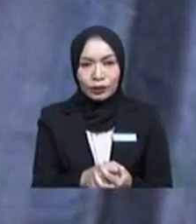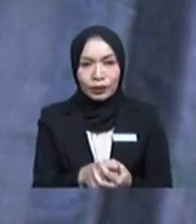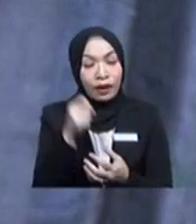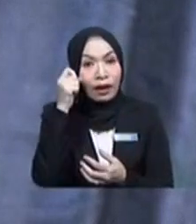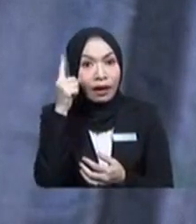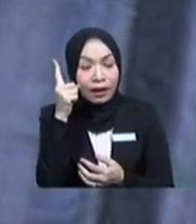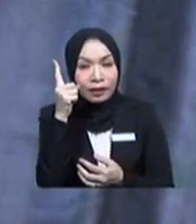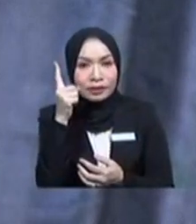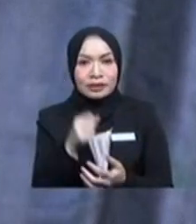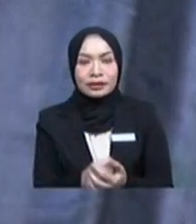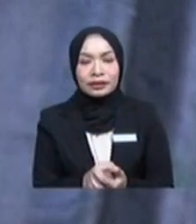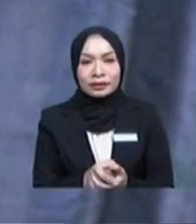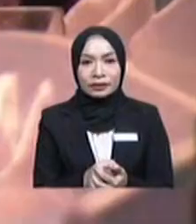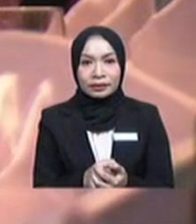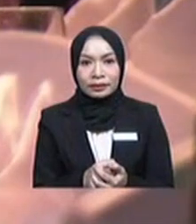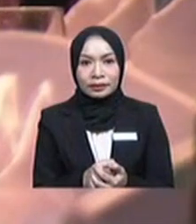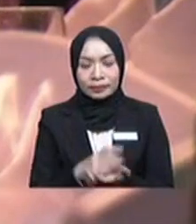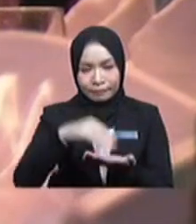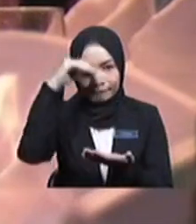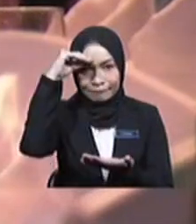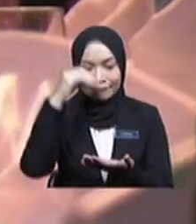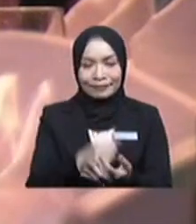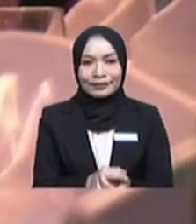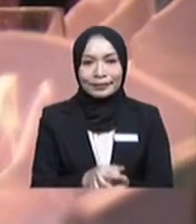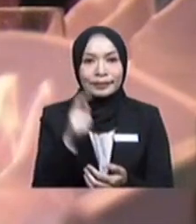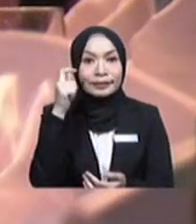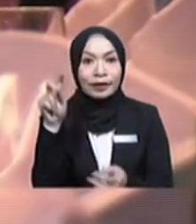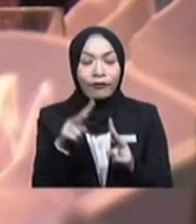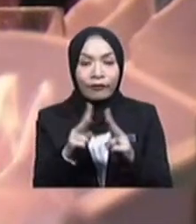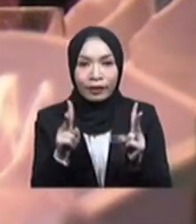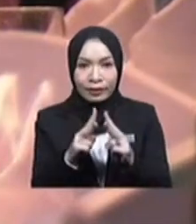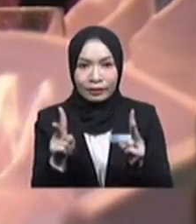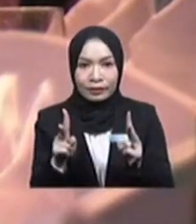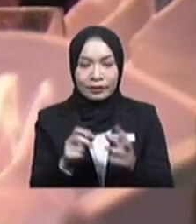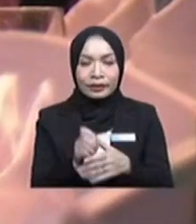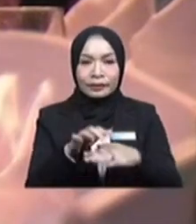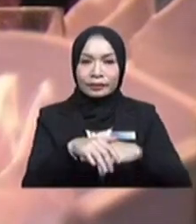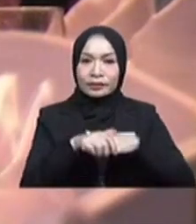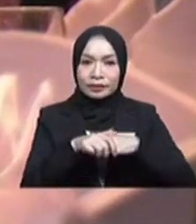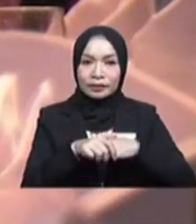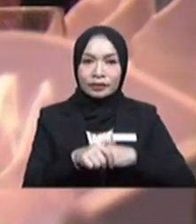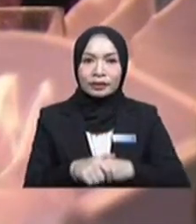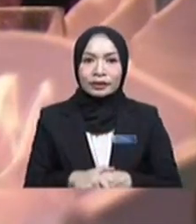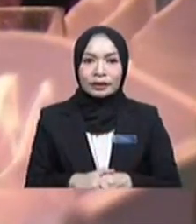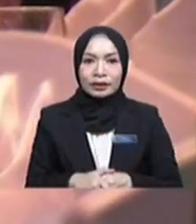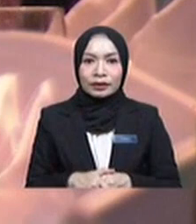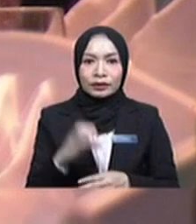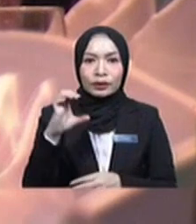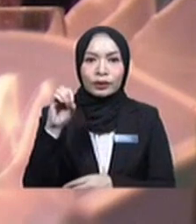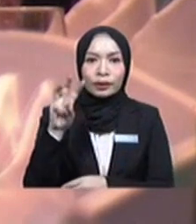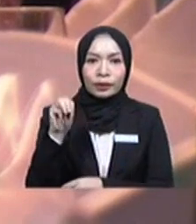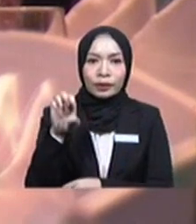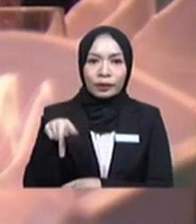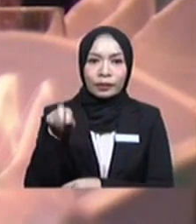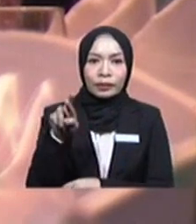full potential by taking into account the varying levels of English comprehension. SBA